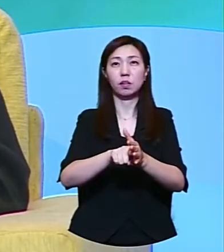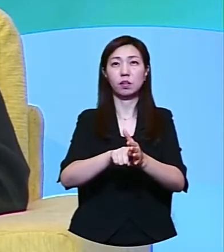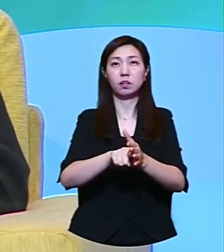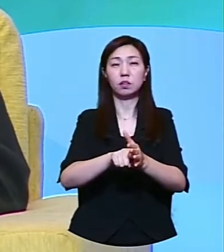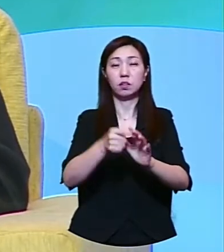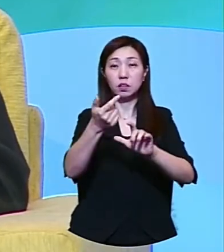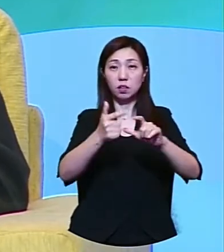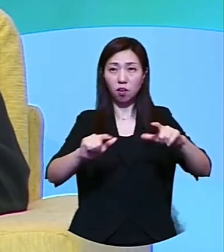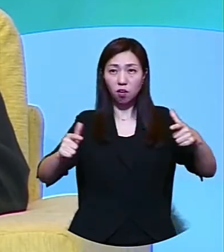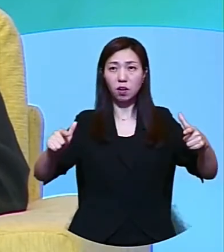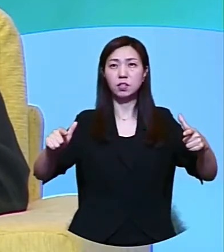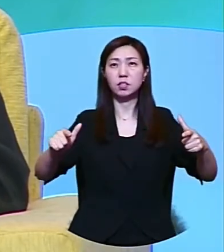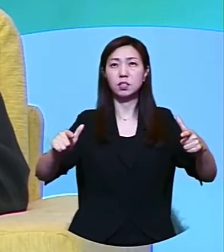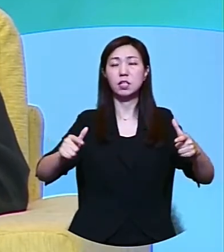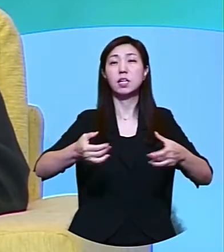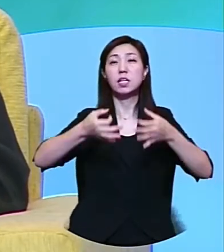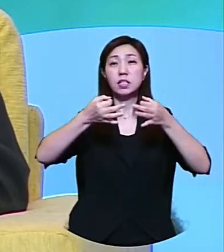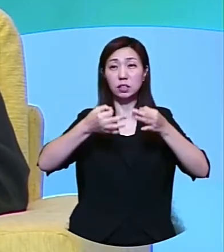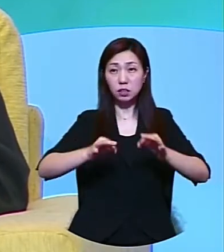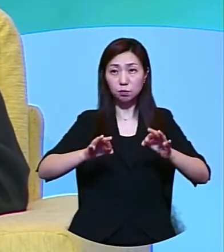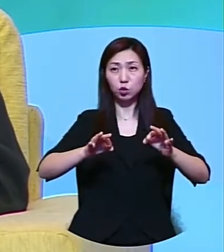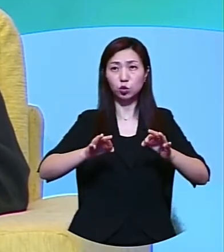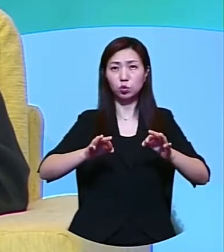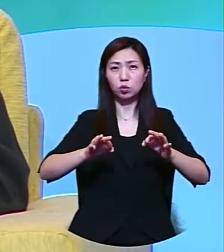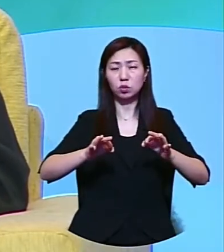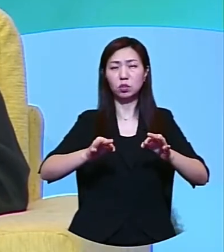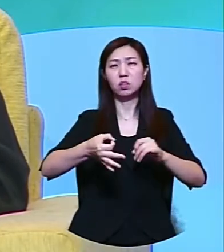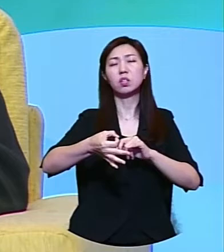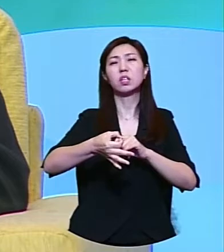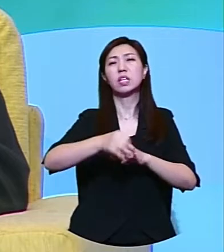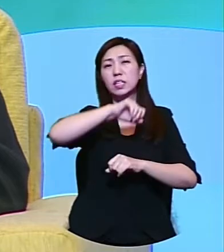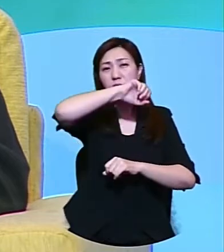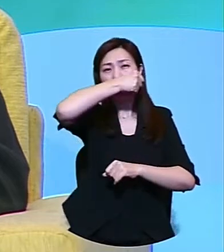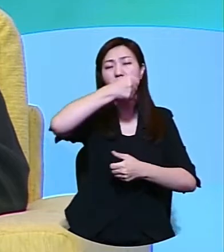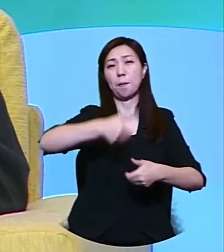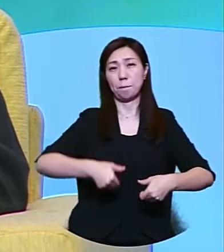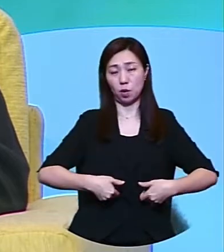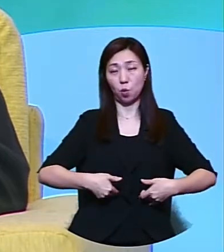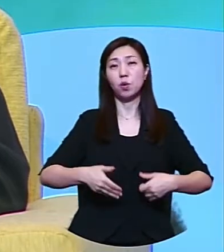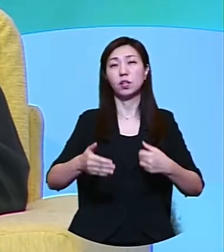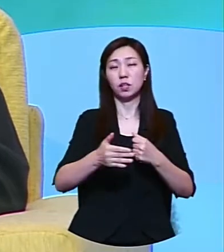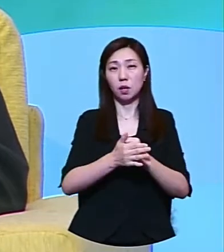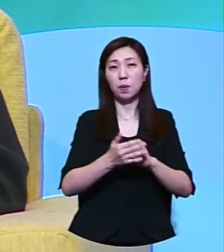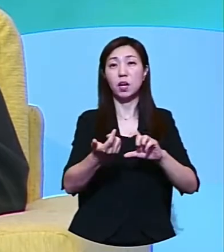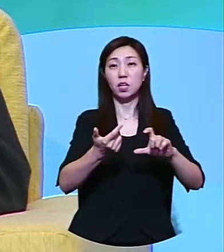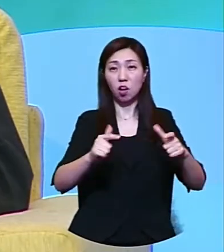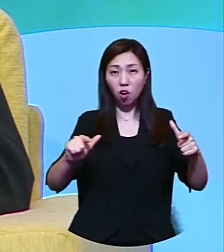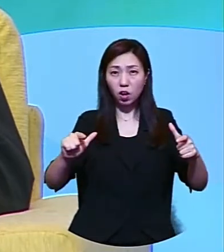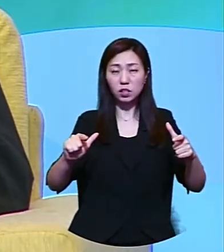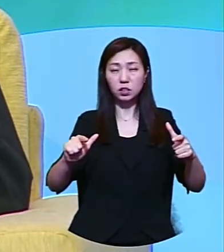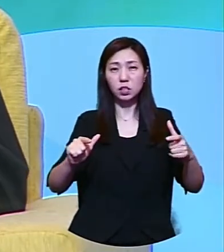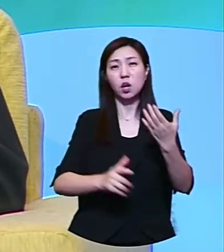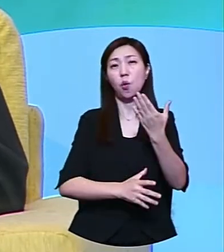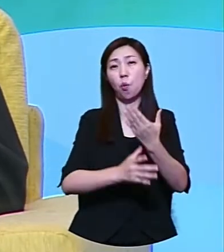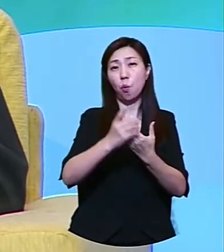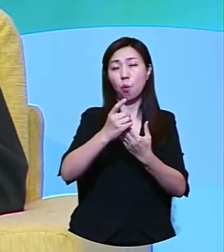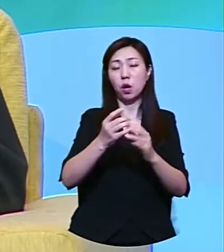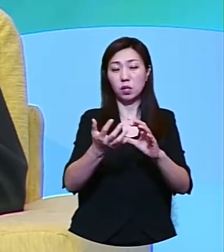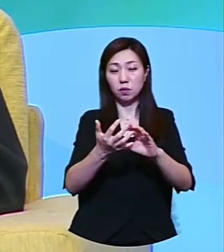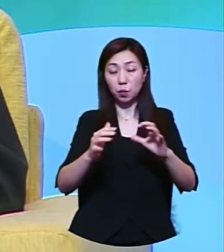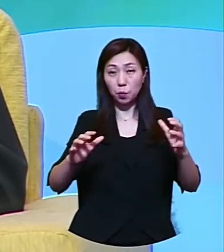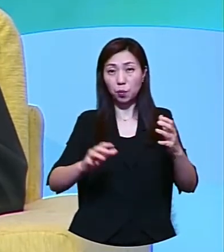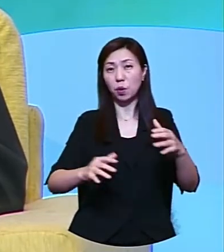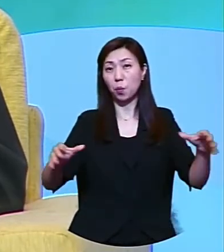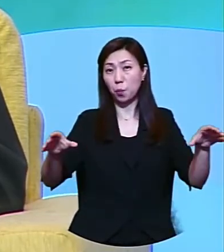So in this regard, blended financing scheme, it would be very beneficial. For example, as